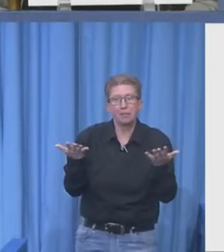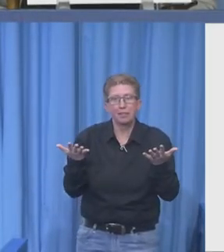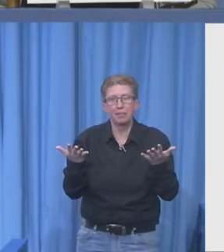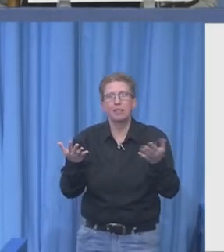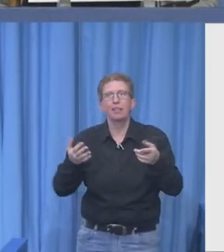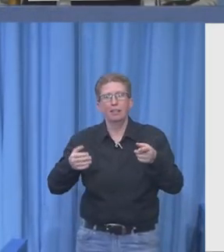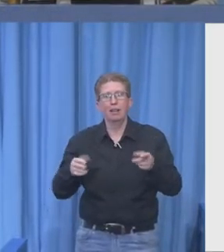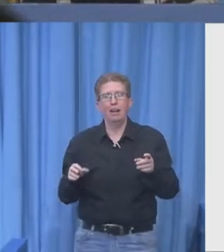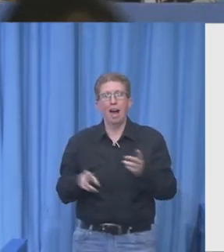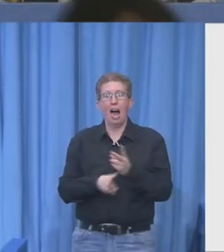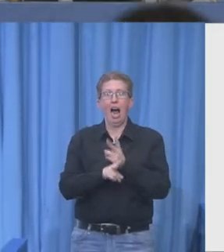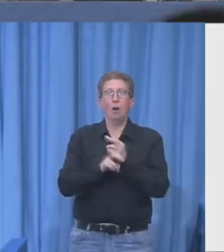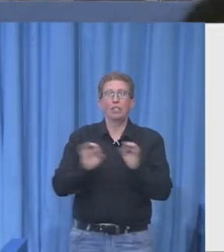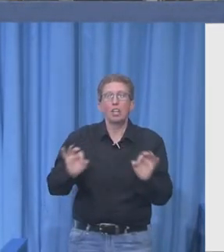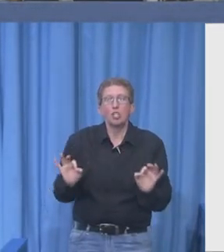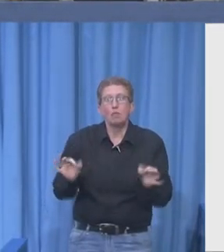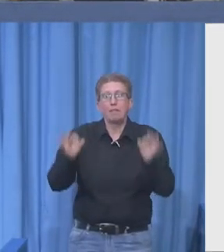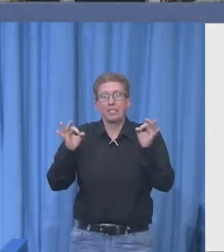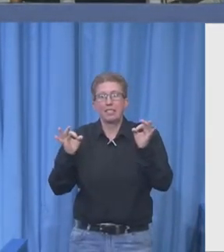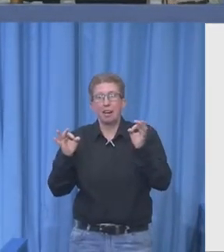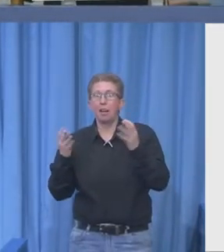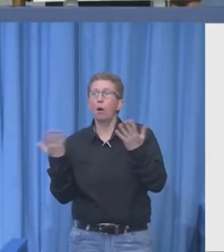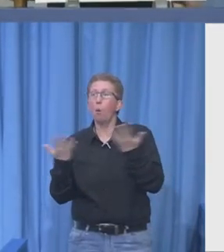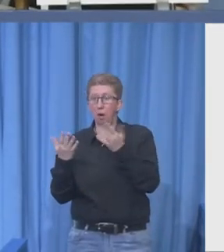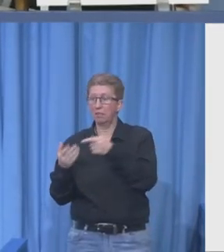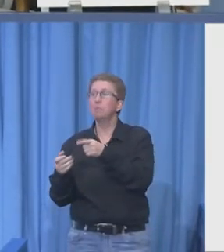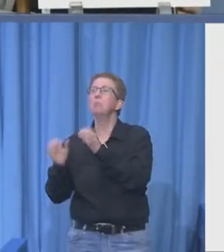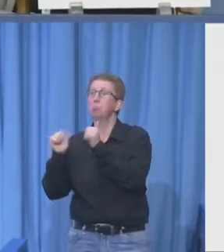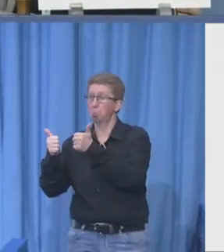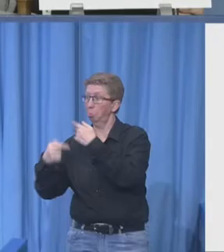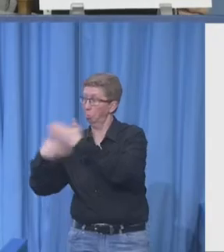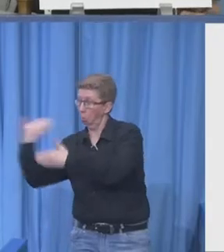want to start with a short video.